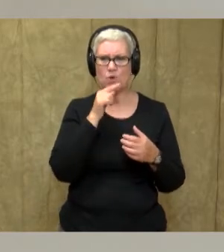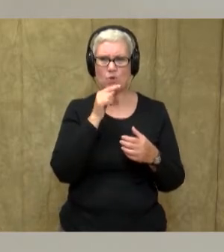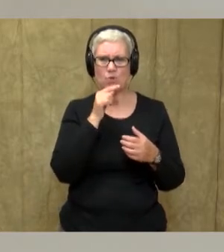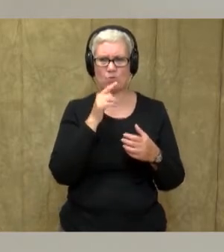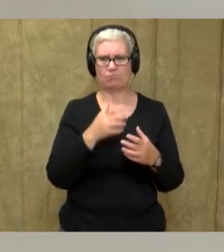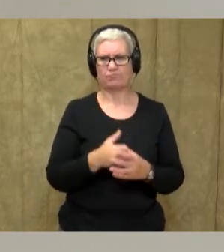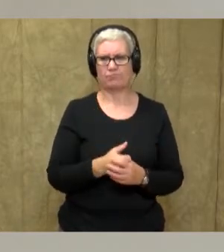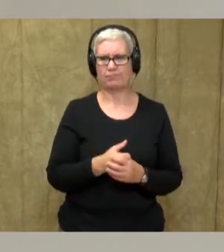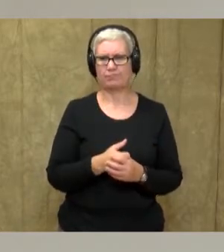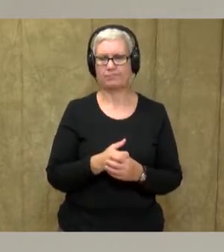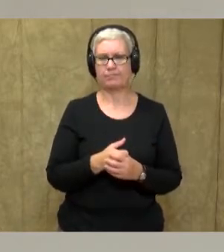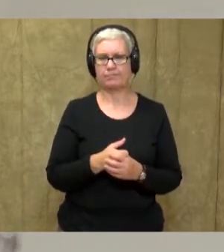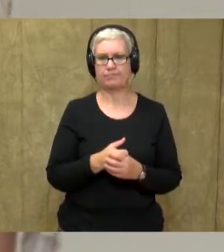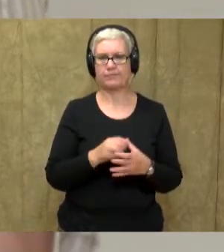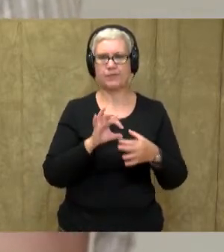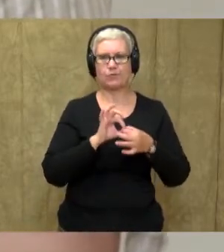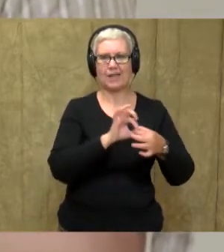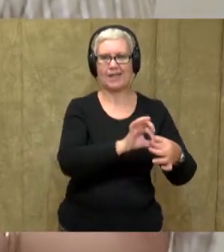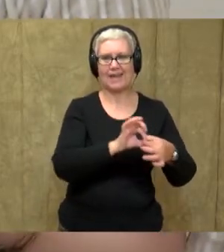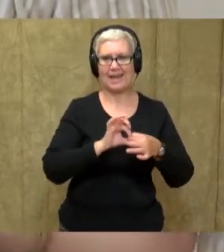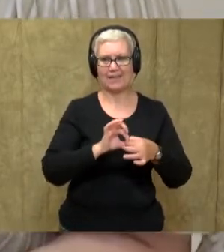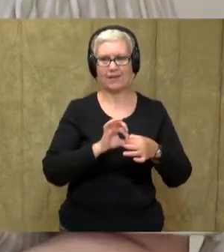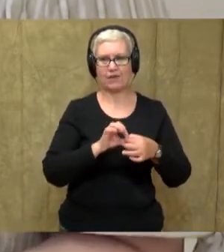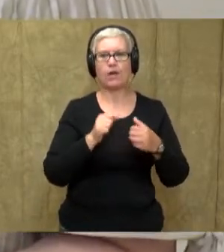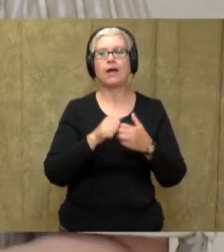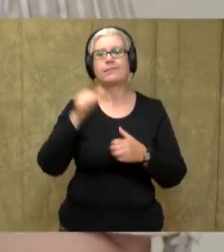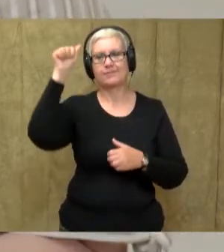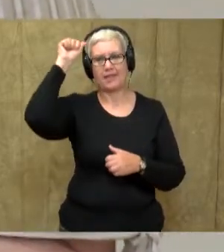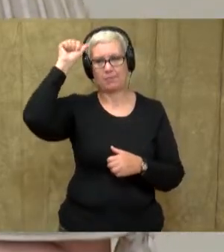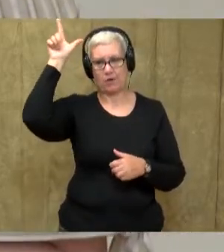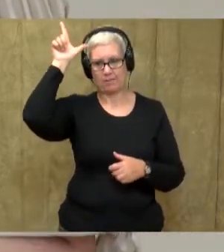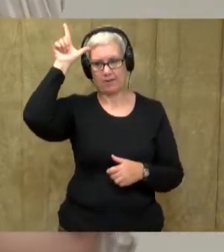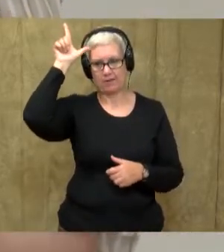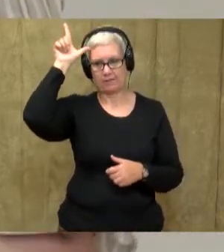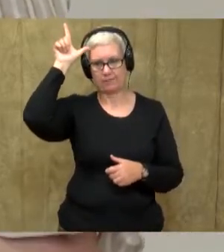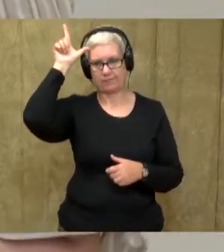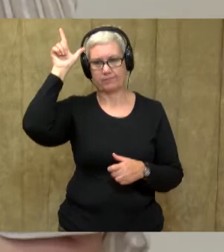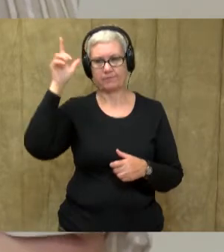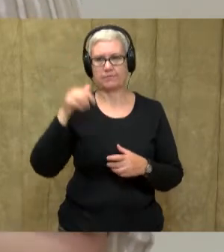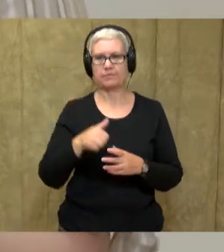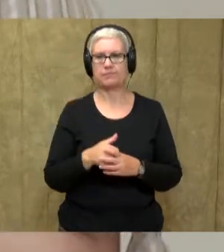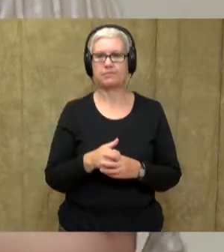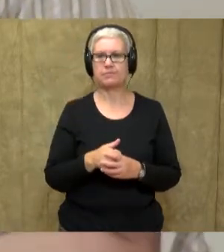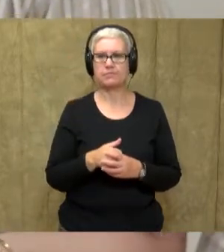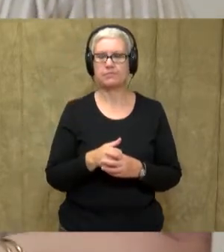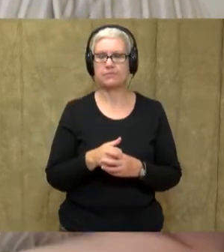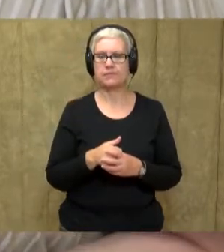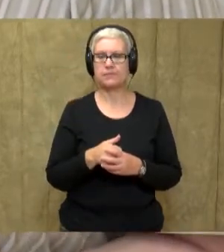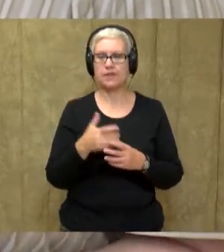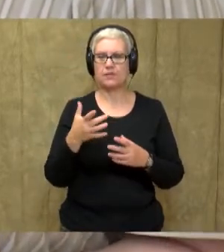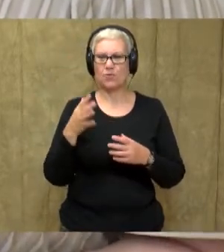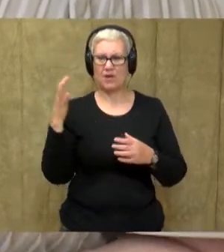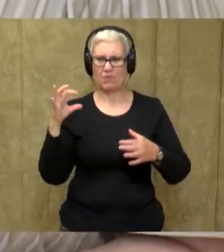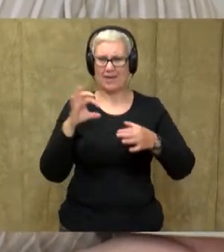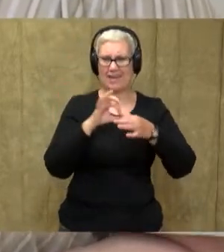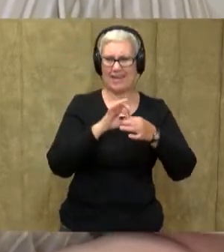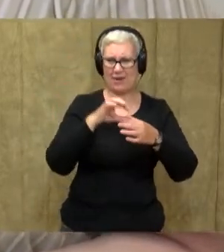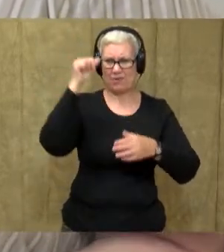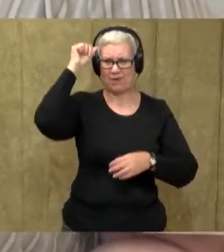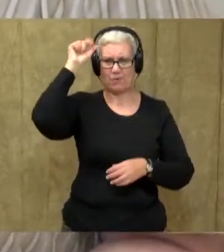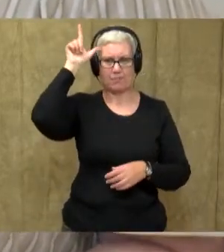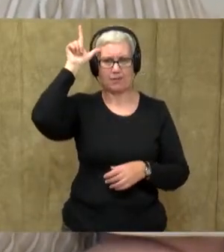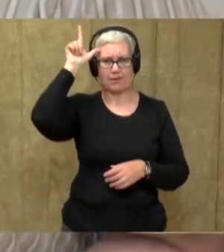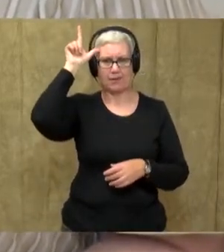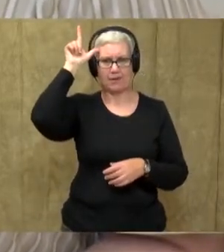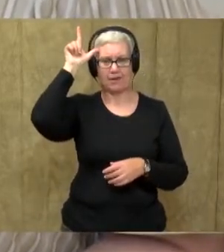today? Abraham Lincoln. And why is it so important that he's using this allusion to President Lincoln? Because